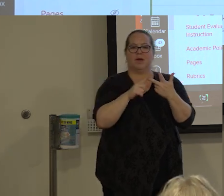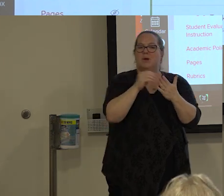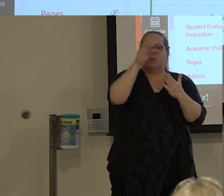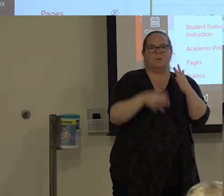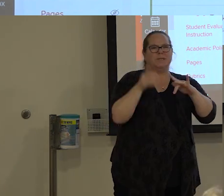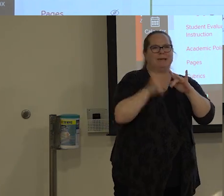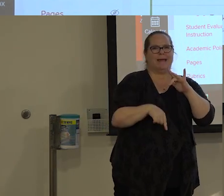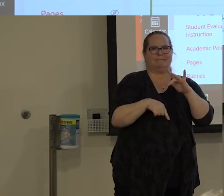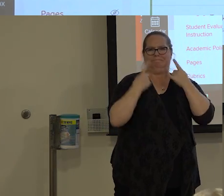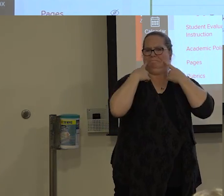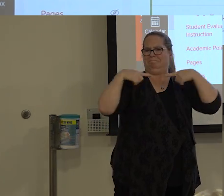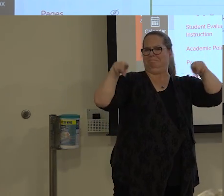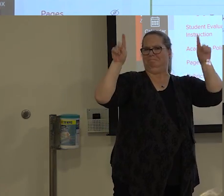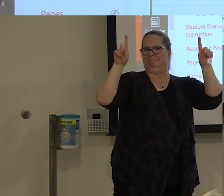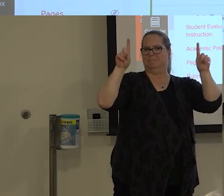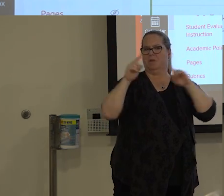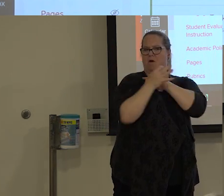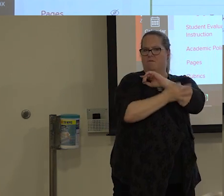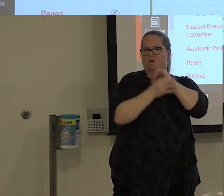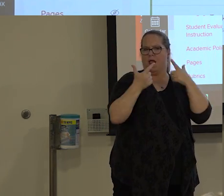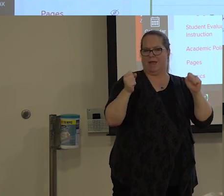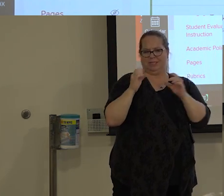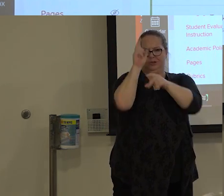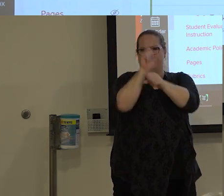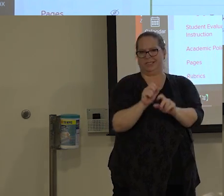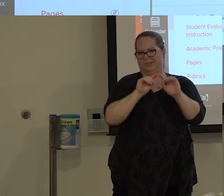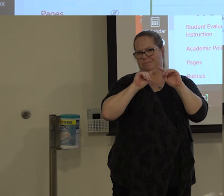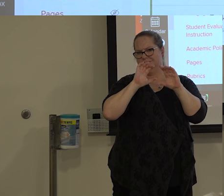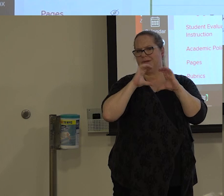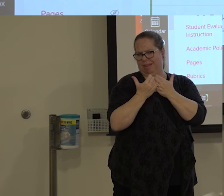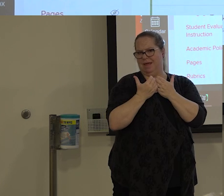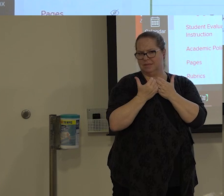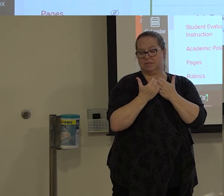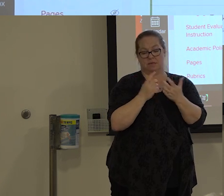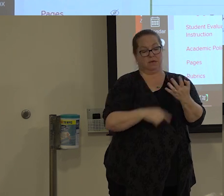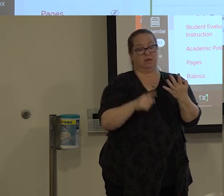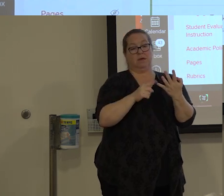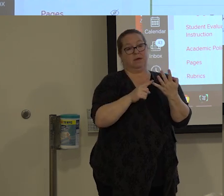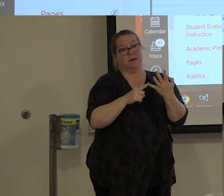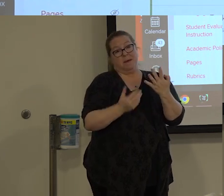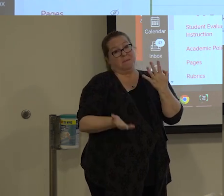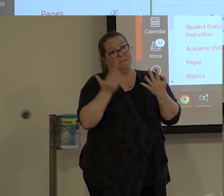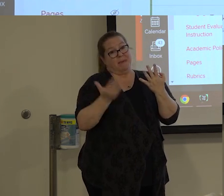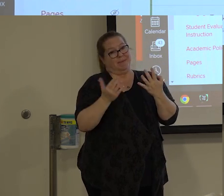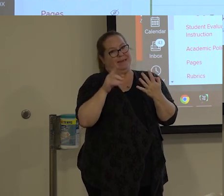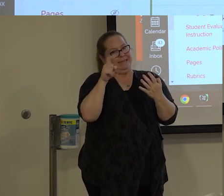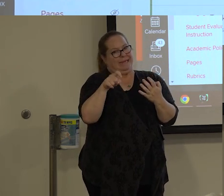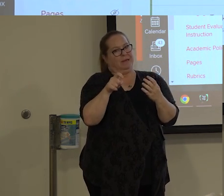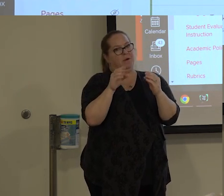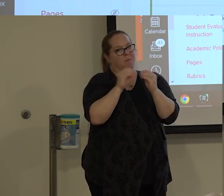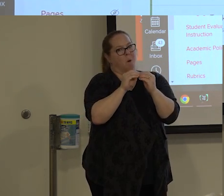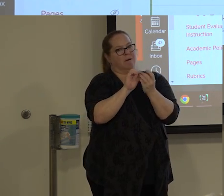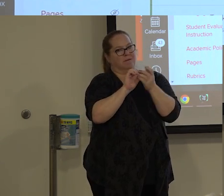in learning foreign languages well in a traditional classroom setting, or perhaps they have need for accommodations that